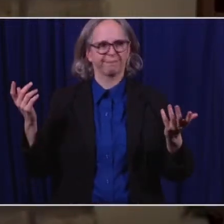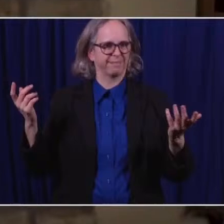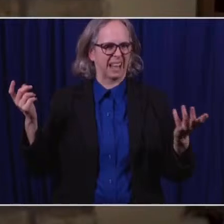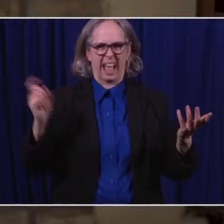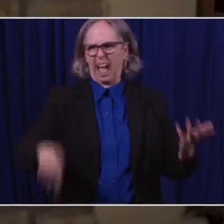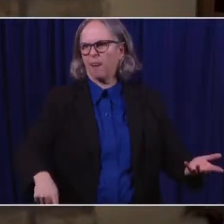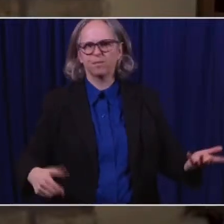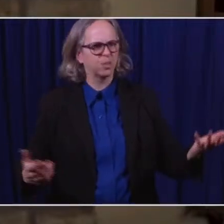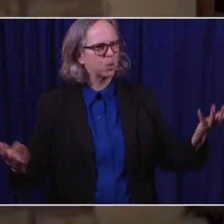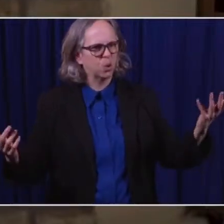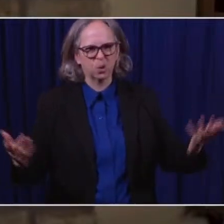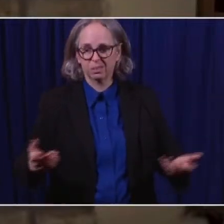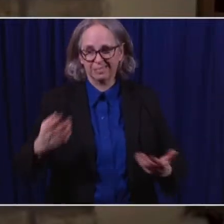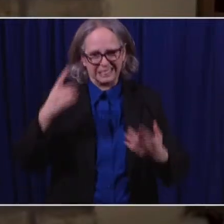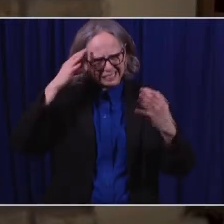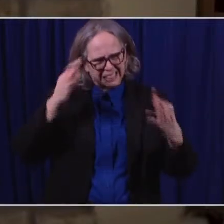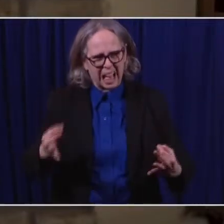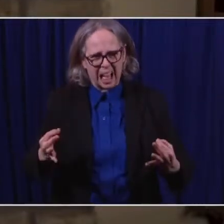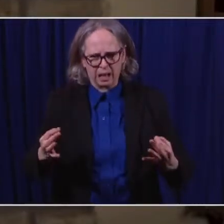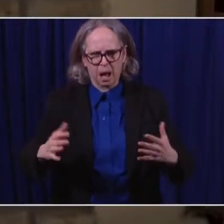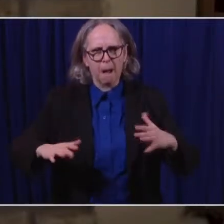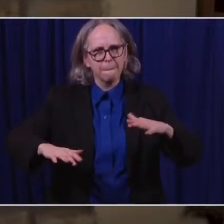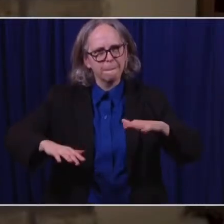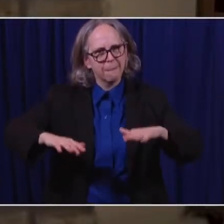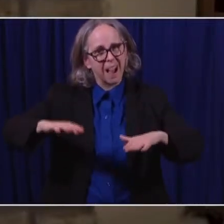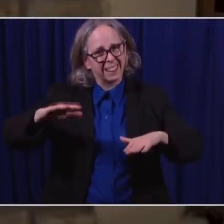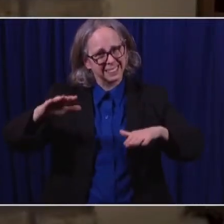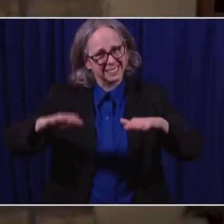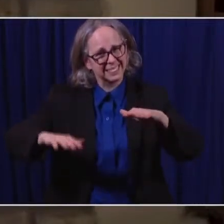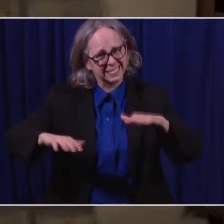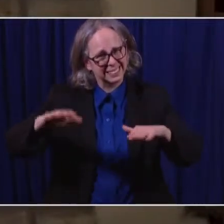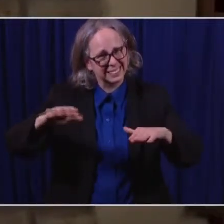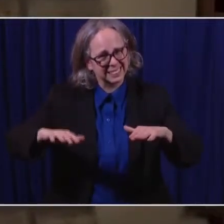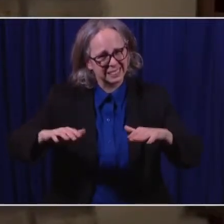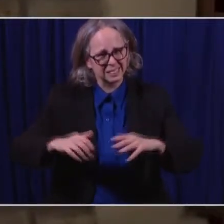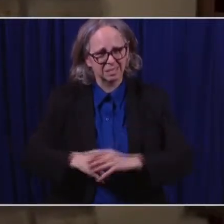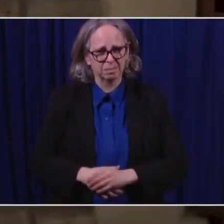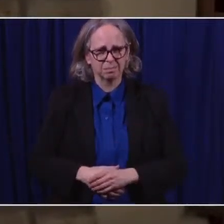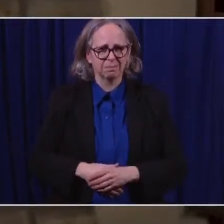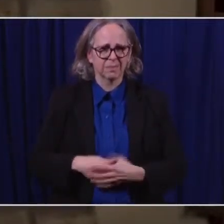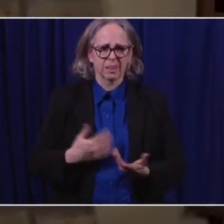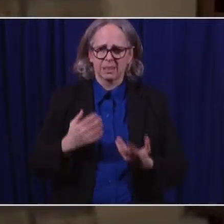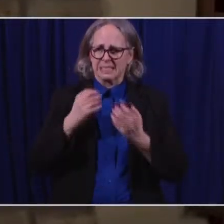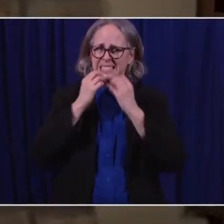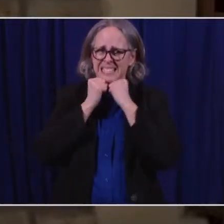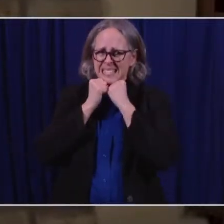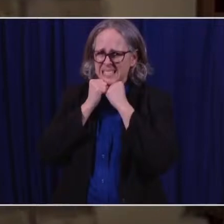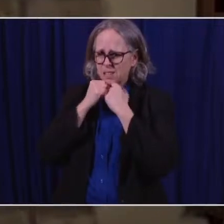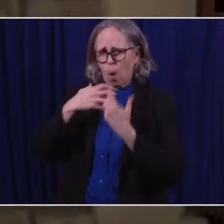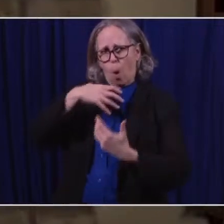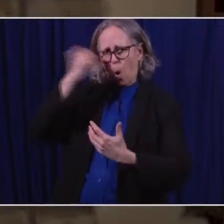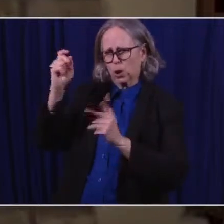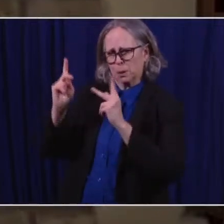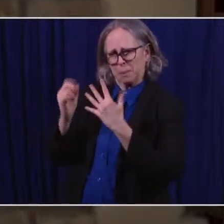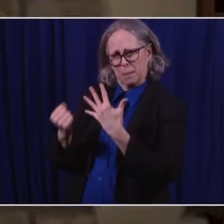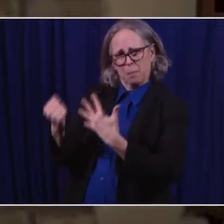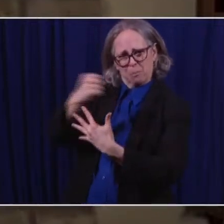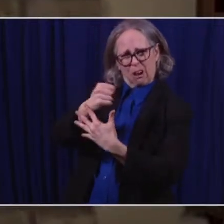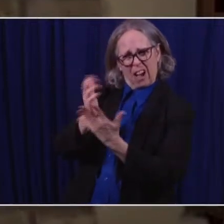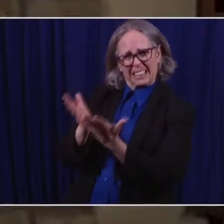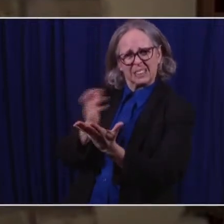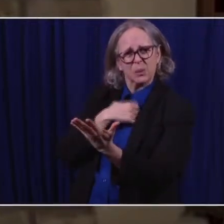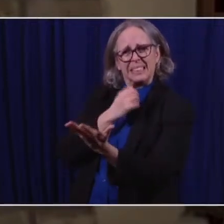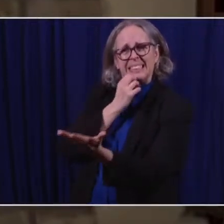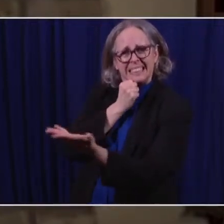the group we've been talking about, our older Ohioans, because we know that they're gravely at risk.